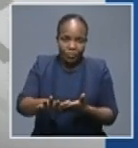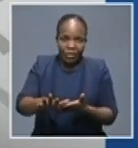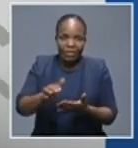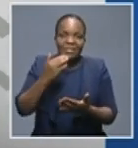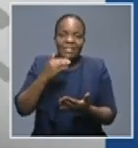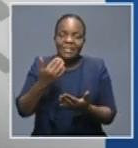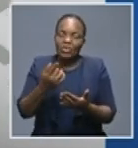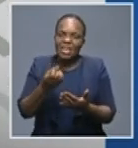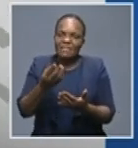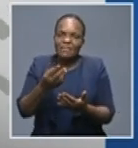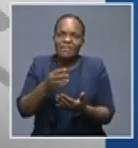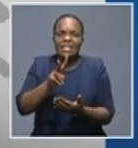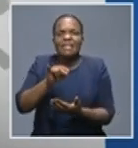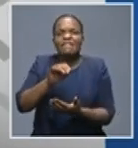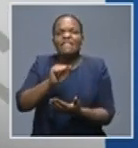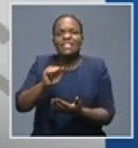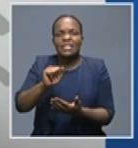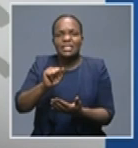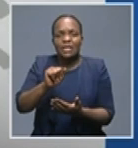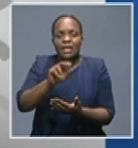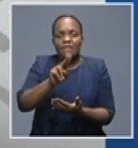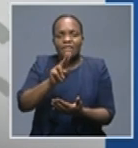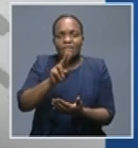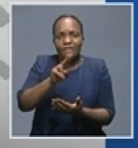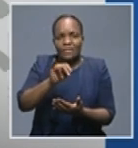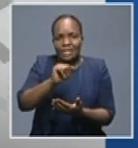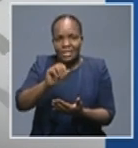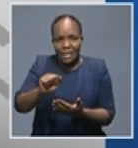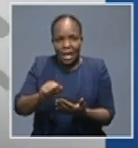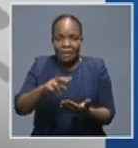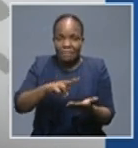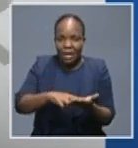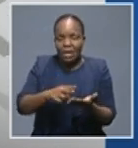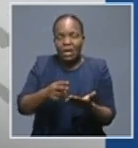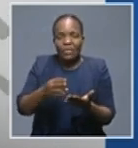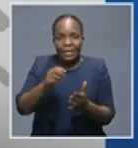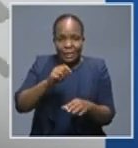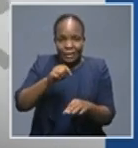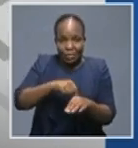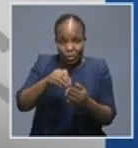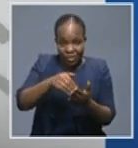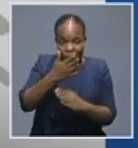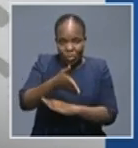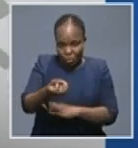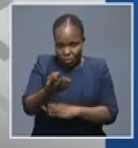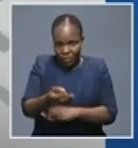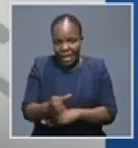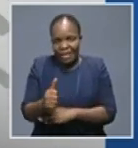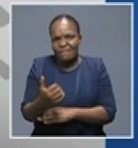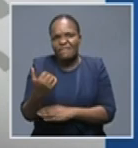arrival. Mm-hmm. Others have started giving 5 to 10 years visas for business people. So it was felt